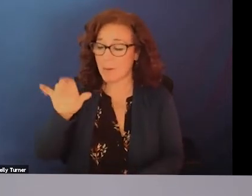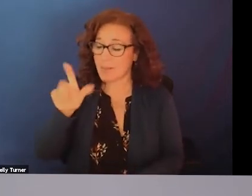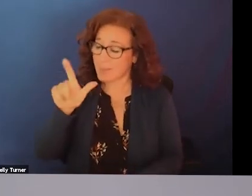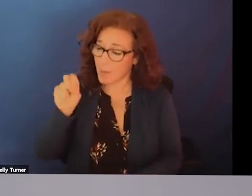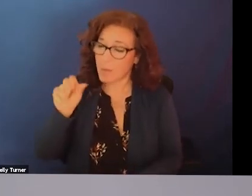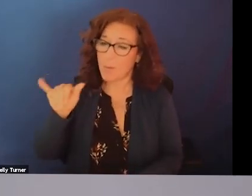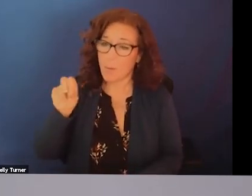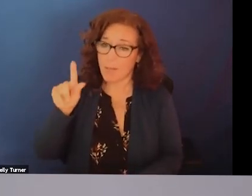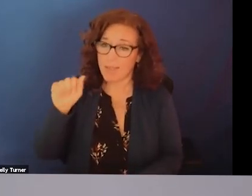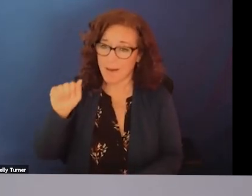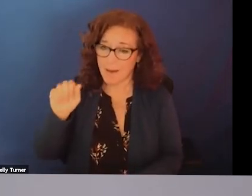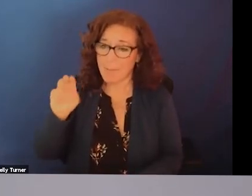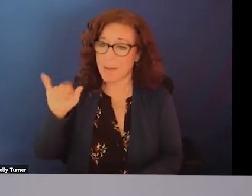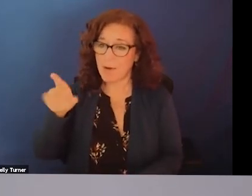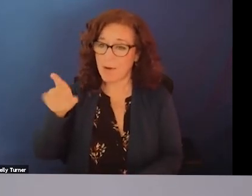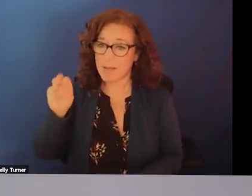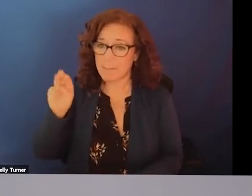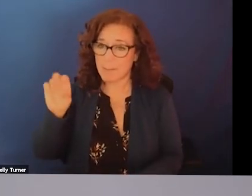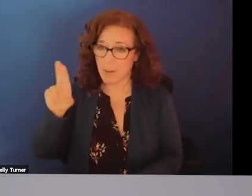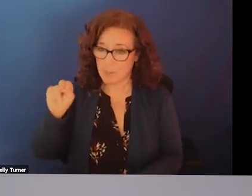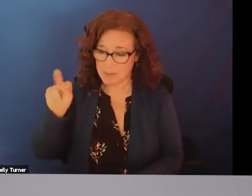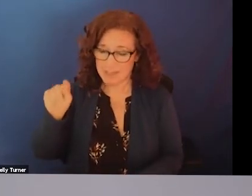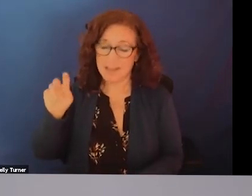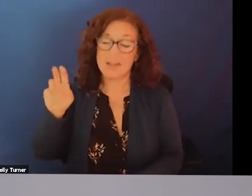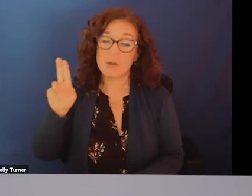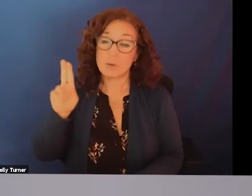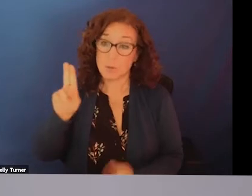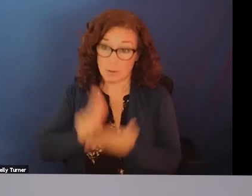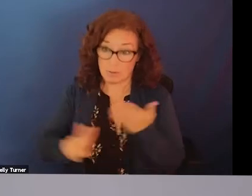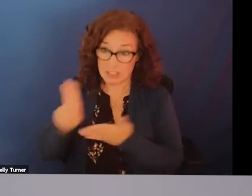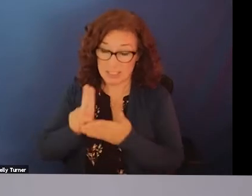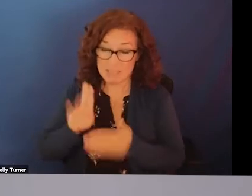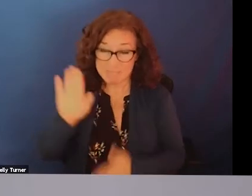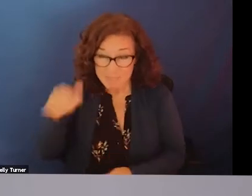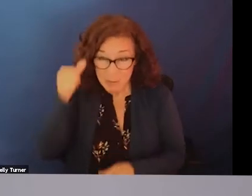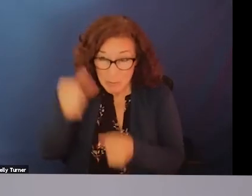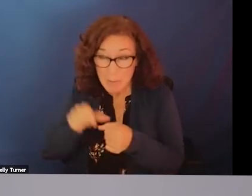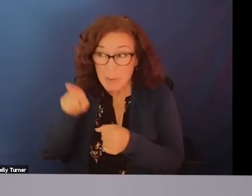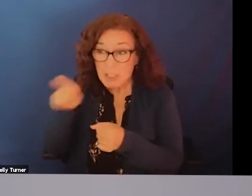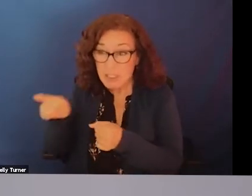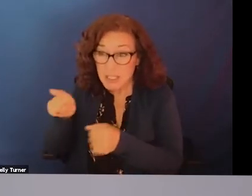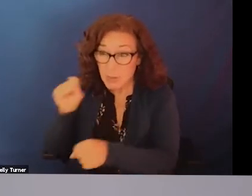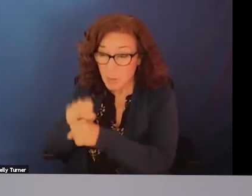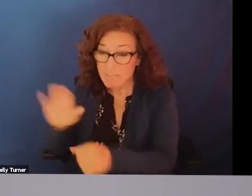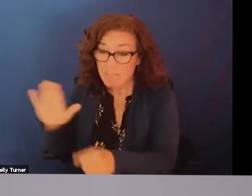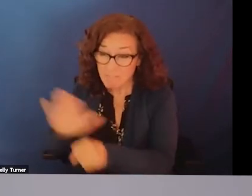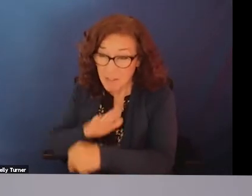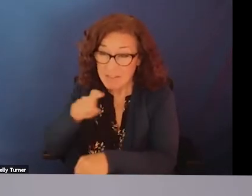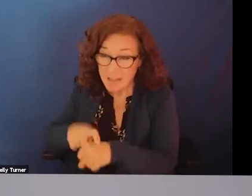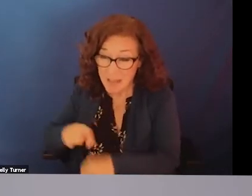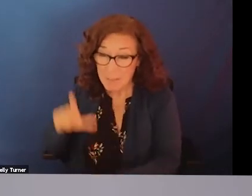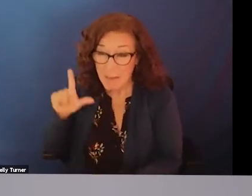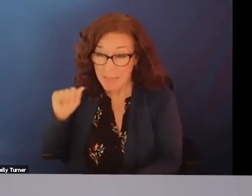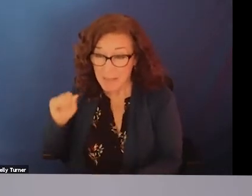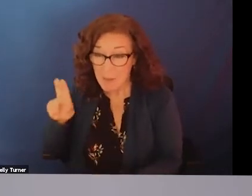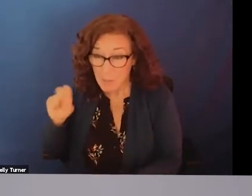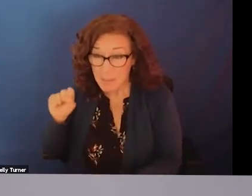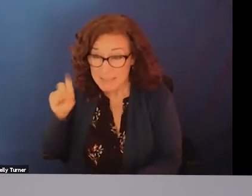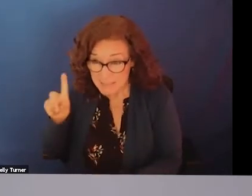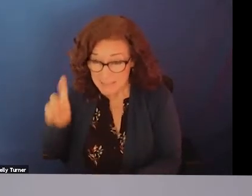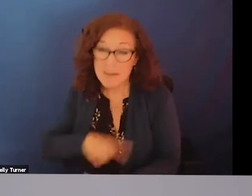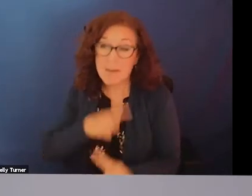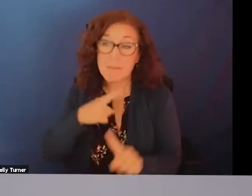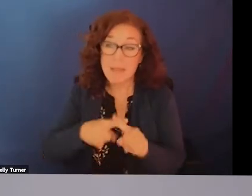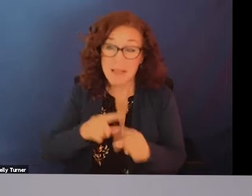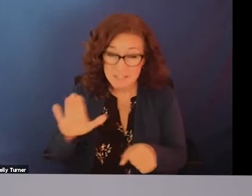First, let's remember that she did this while working full-time at LAUSD and then here full-time during a pandemic,